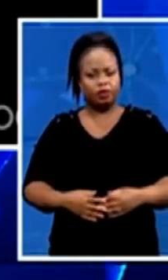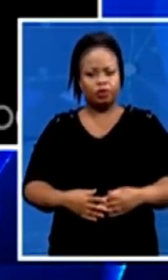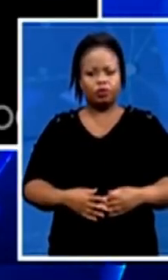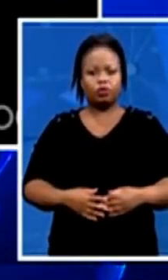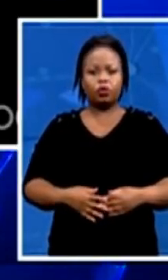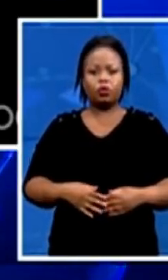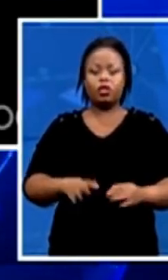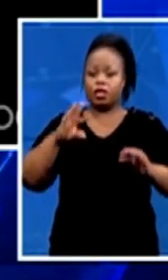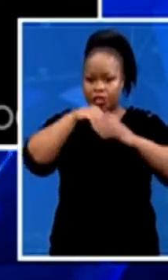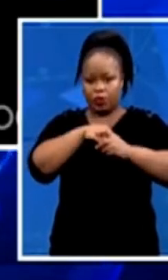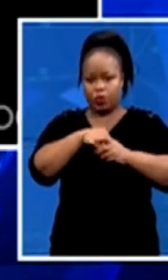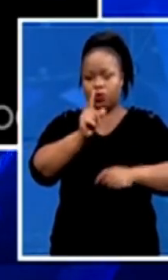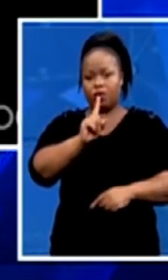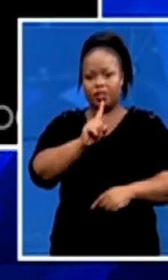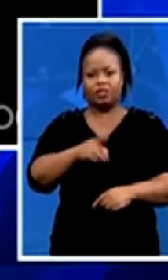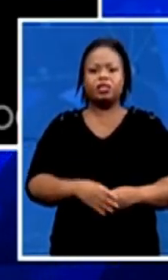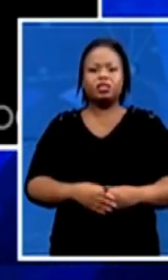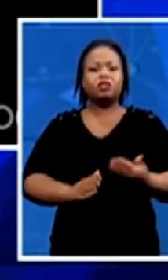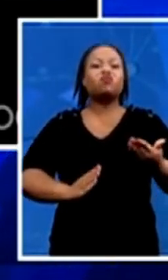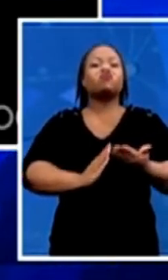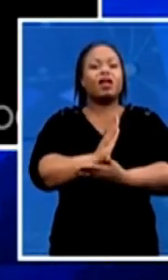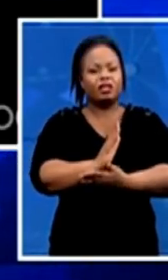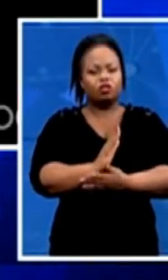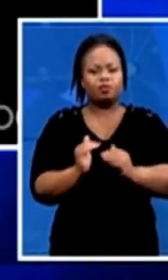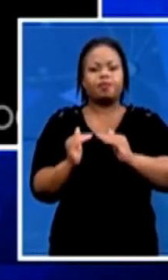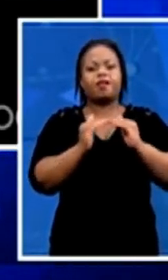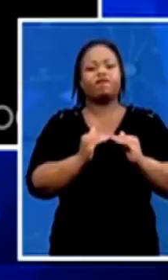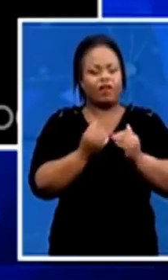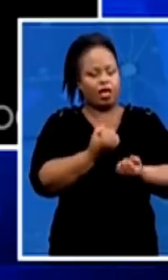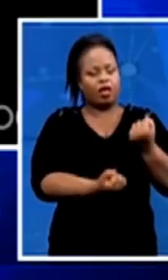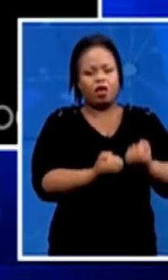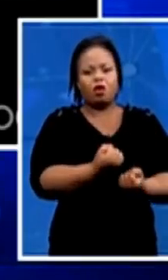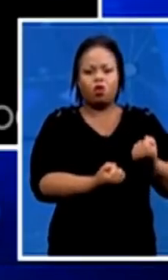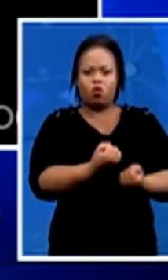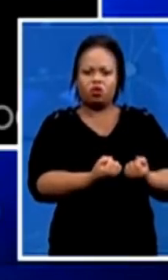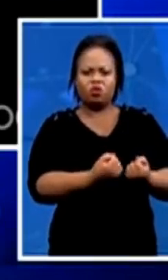the right to a fair trial, which is the flagship right that we are